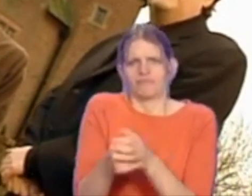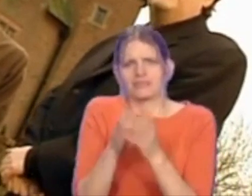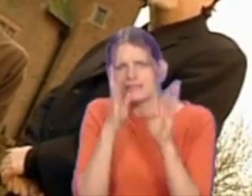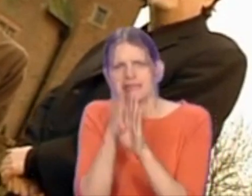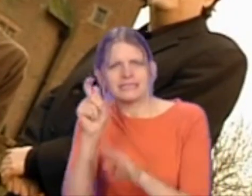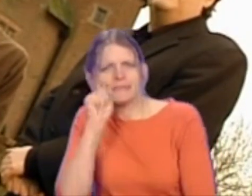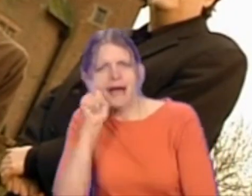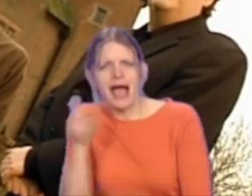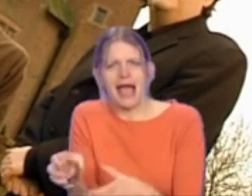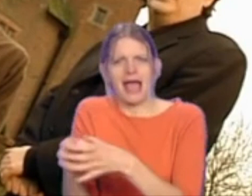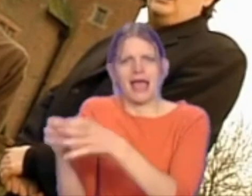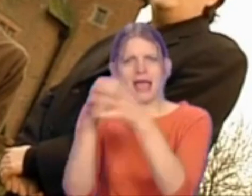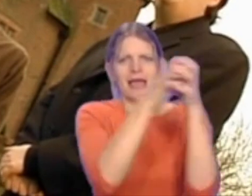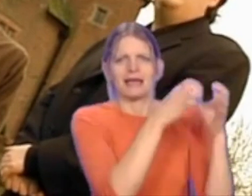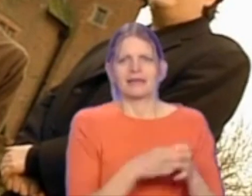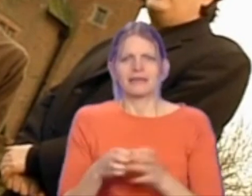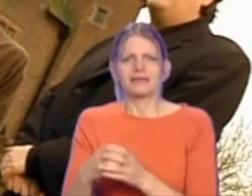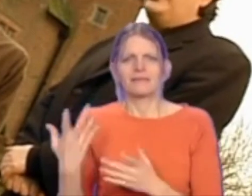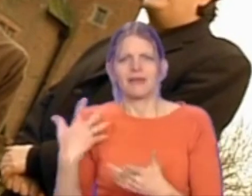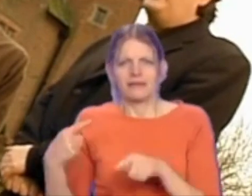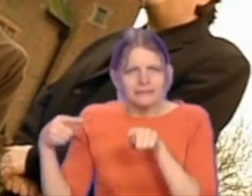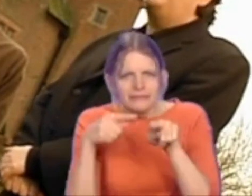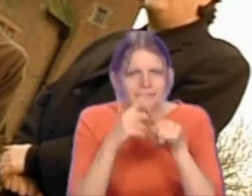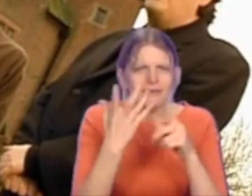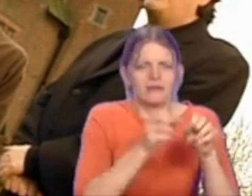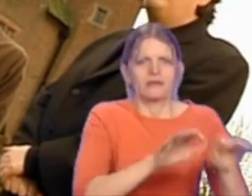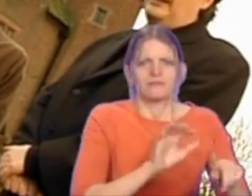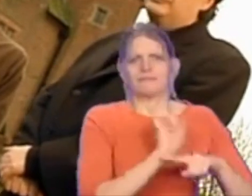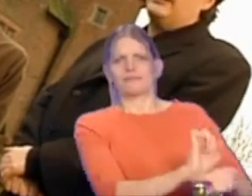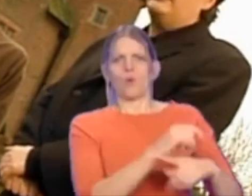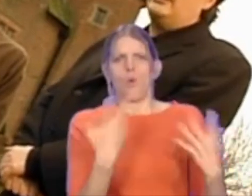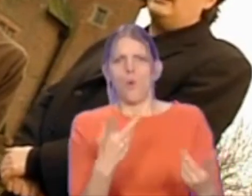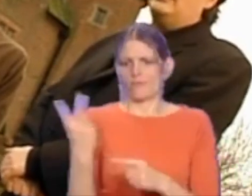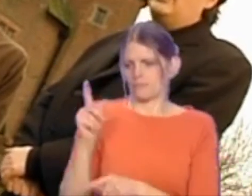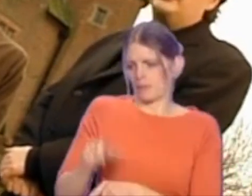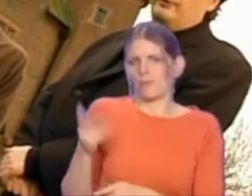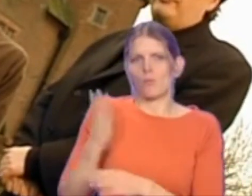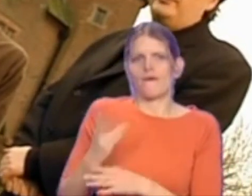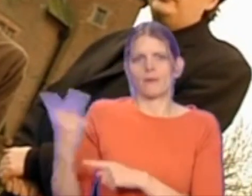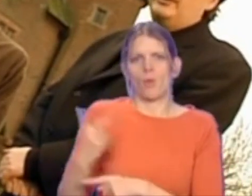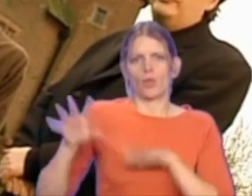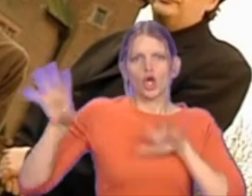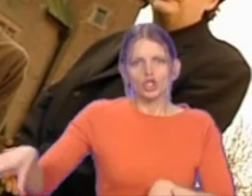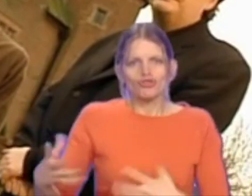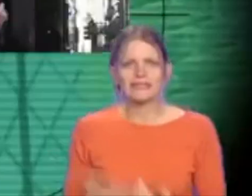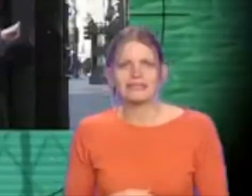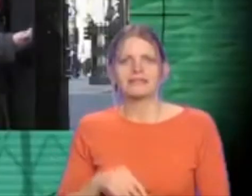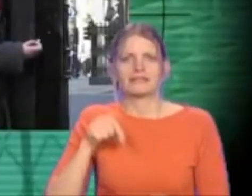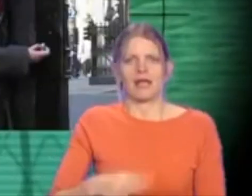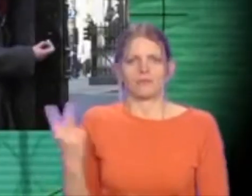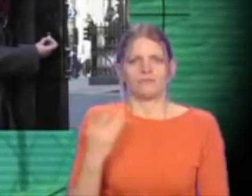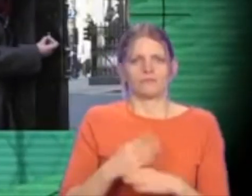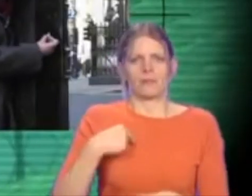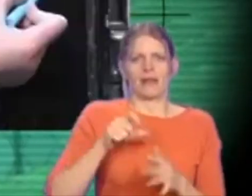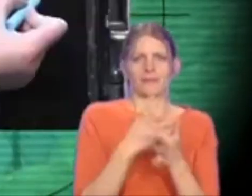Spy School has everything you need to know. And I'm here to make sure these two are up to the job. My name's David Shaler. I used to work for British intelligence. Coming